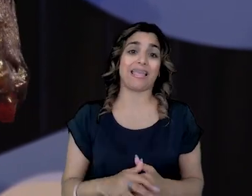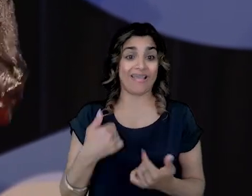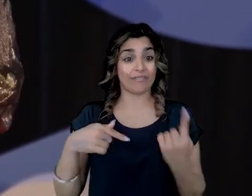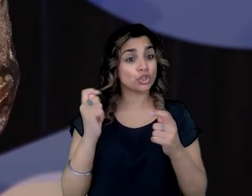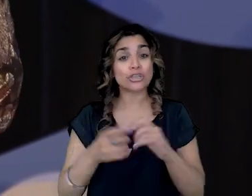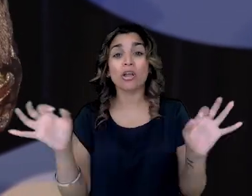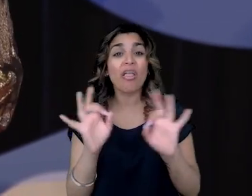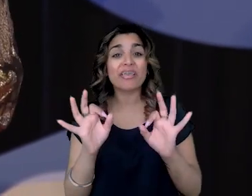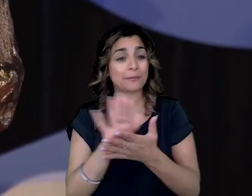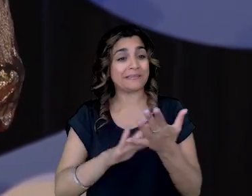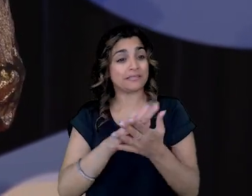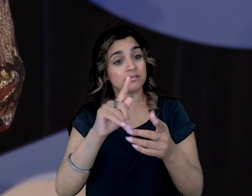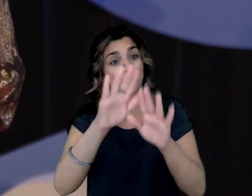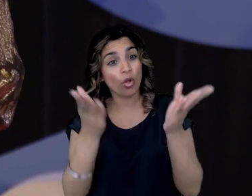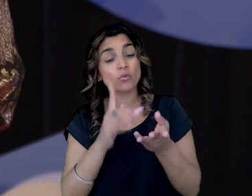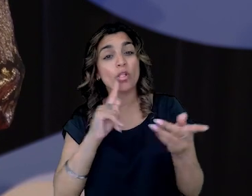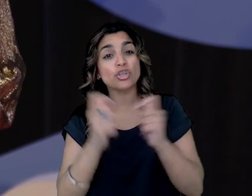could ever change